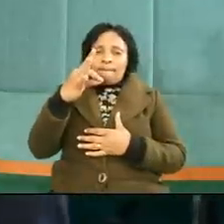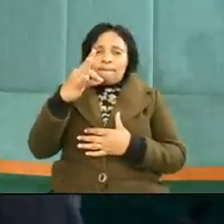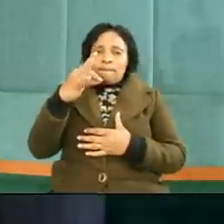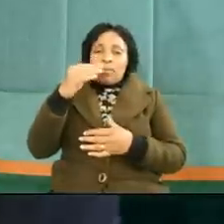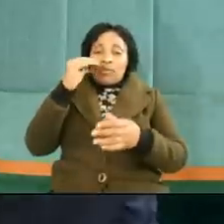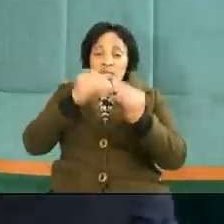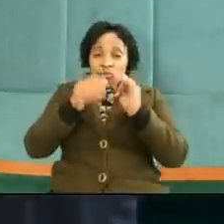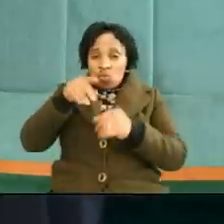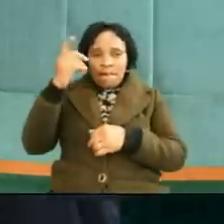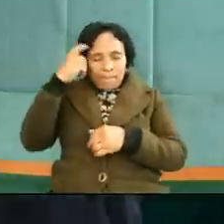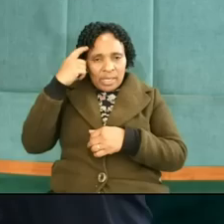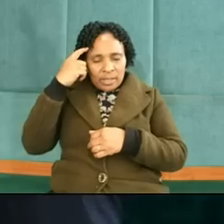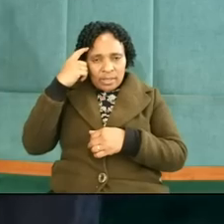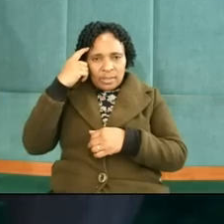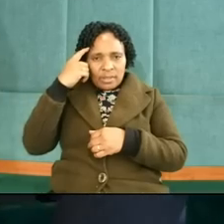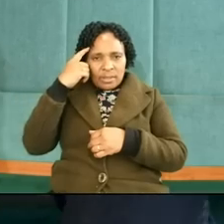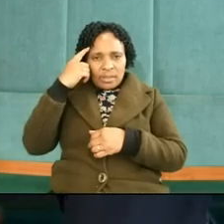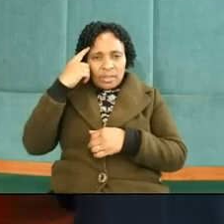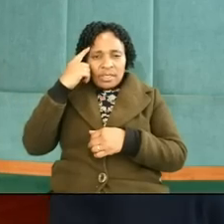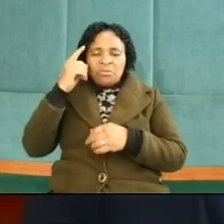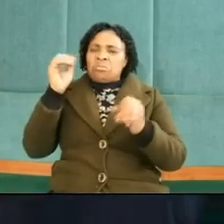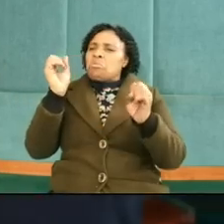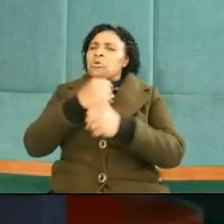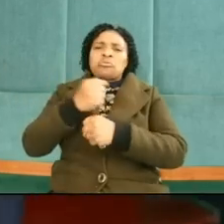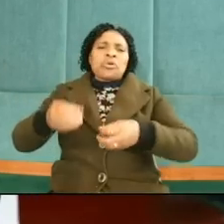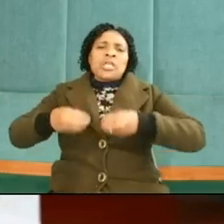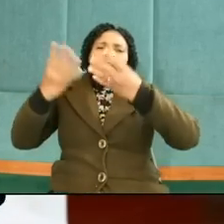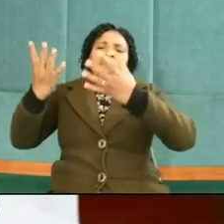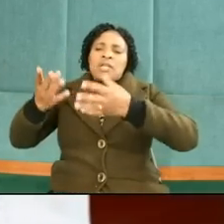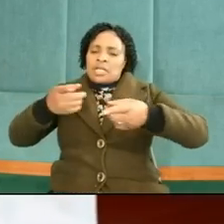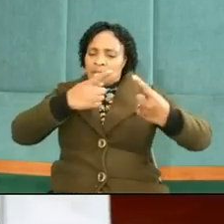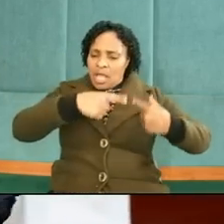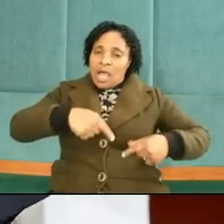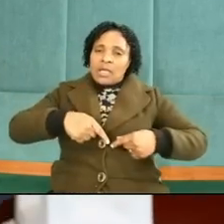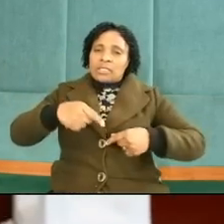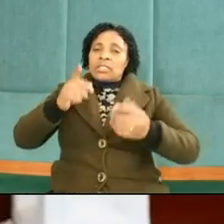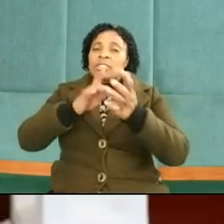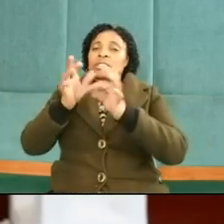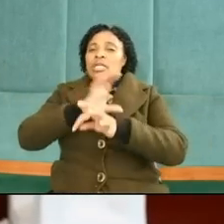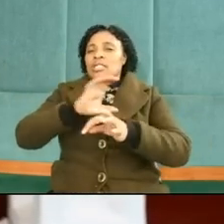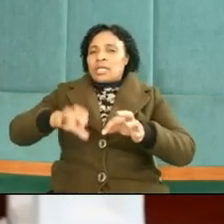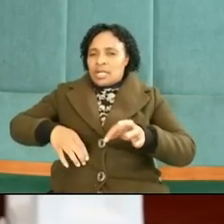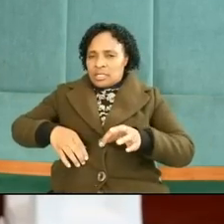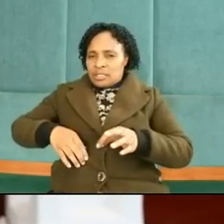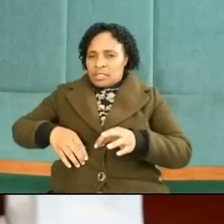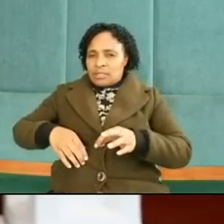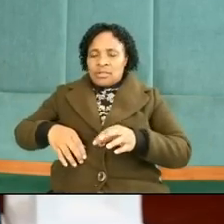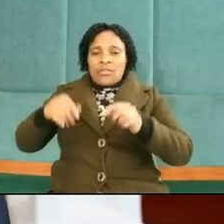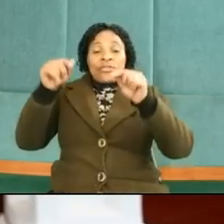if your mind, if you have not yet given the heart, the Lord Jesus Christ your heart,